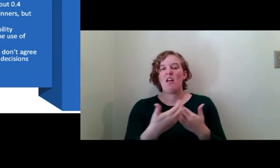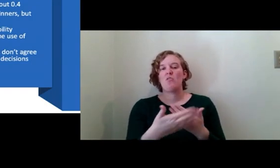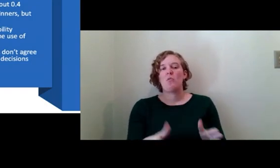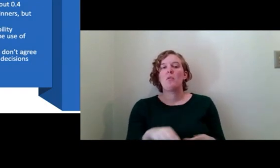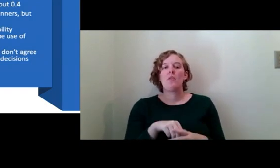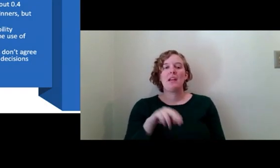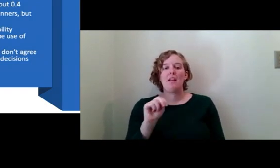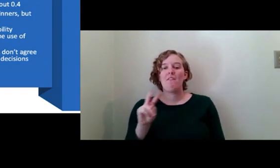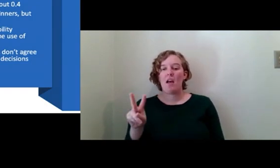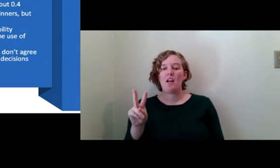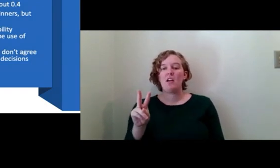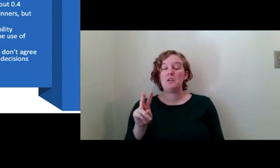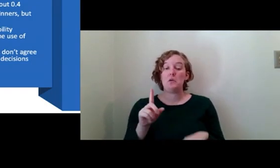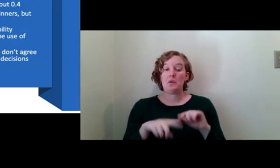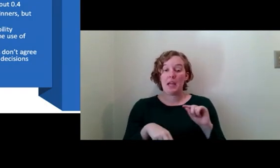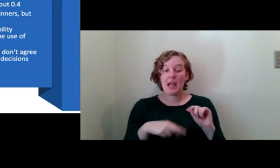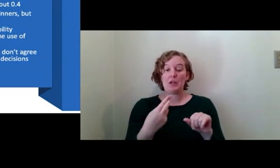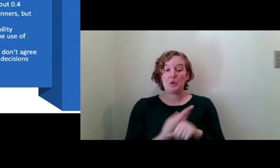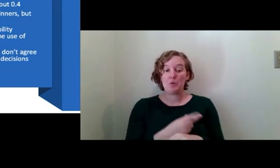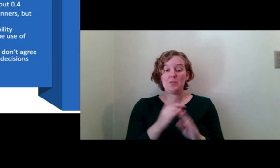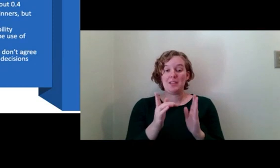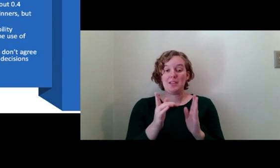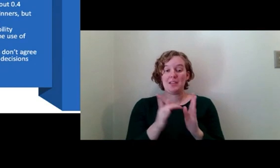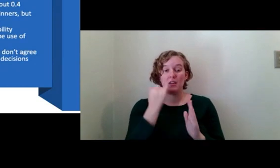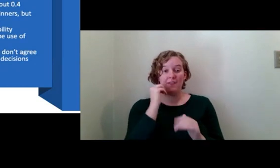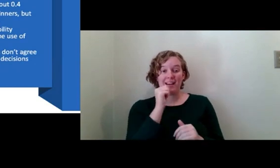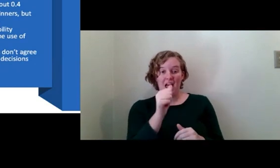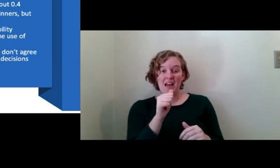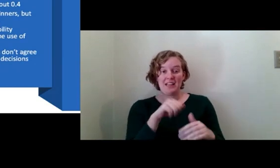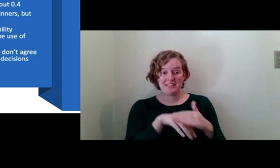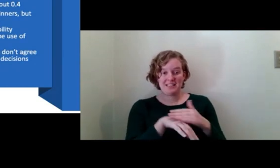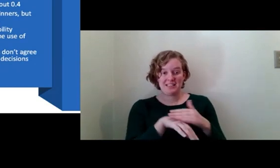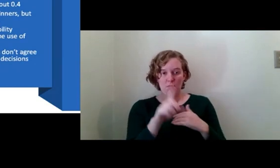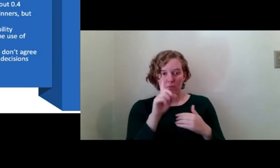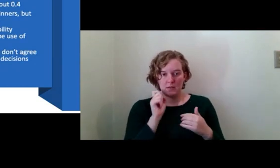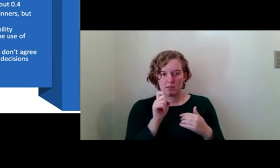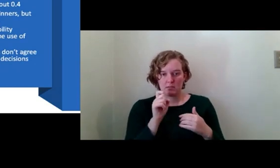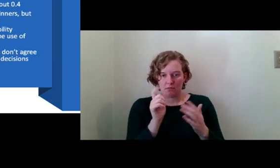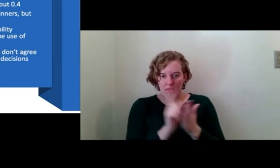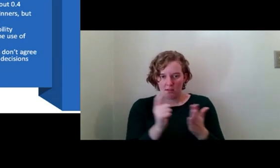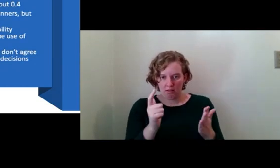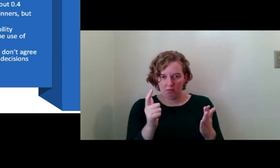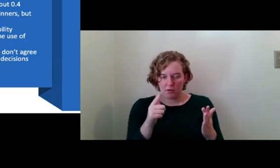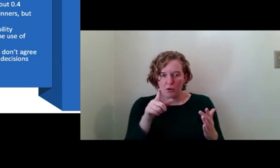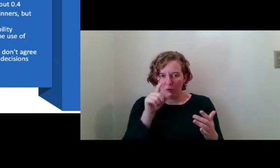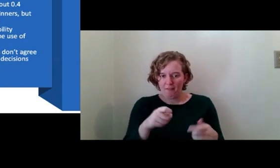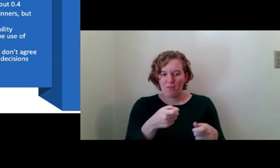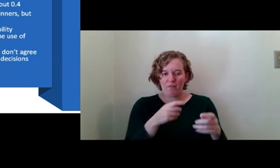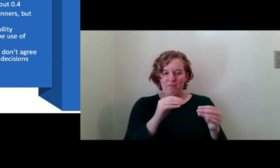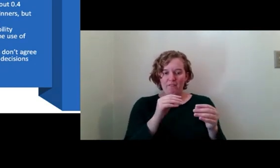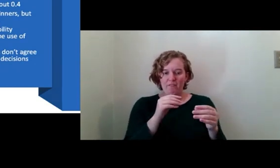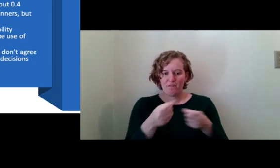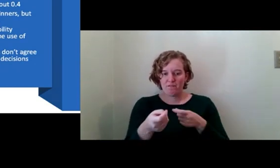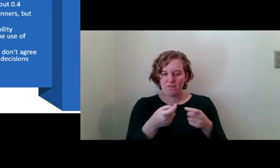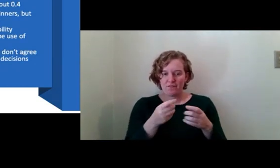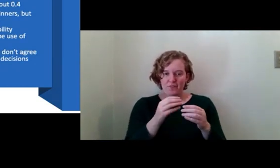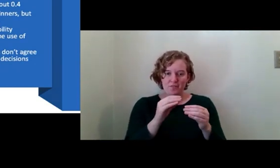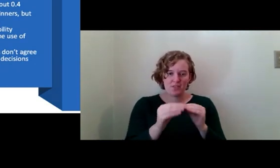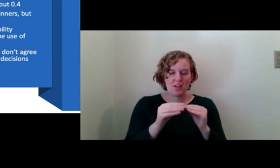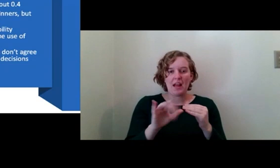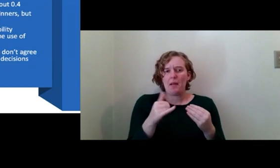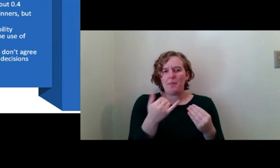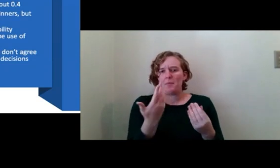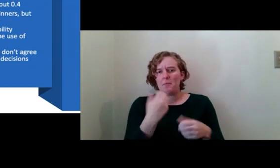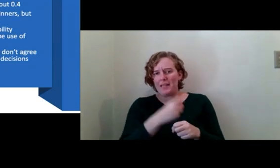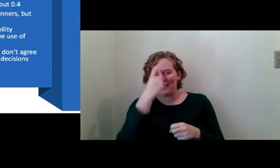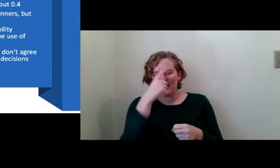you can't actually use technologies that aren't accessible because it's illegal, right? So you have to actually manage that kind of stuff. And it makes sense. These kids have civil rights,